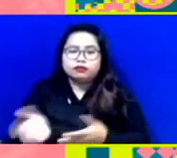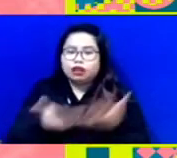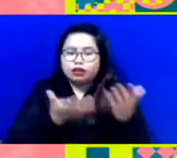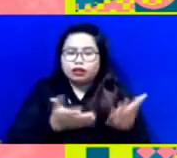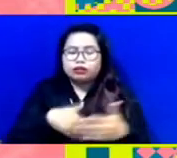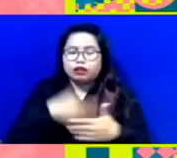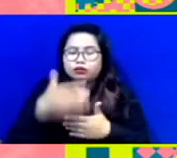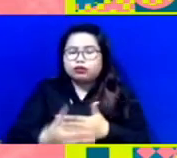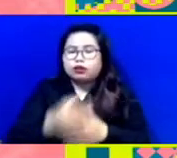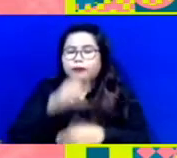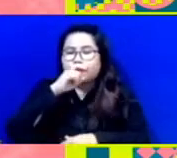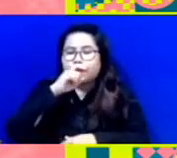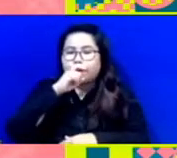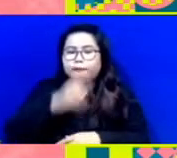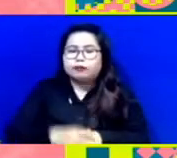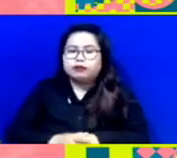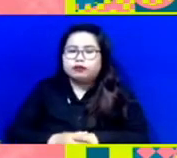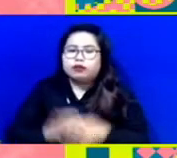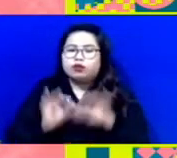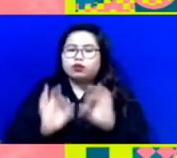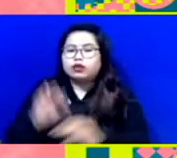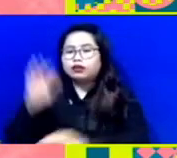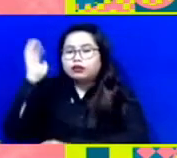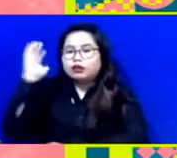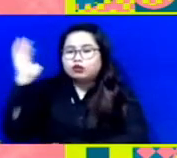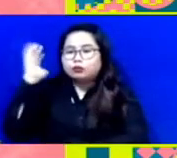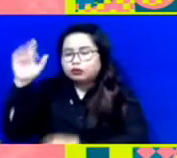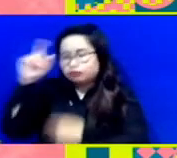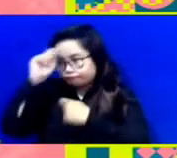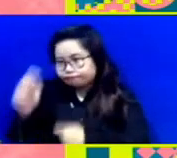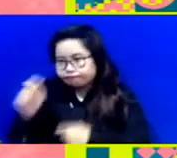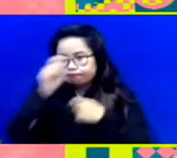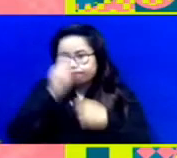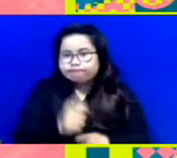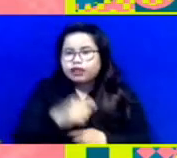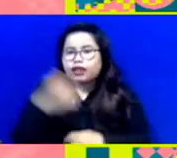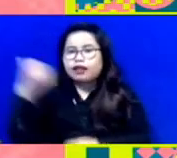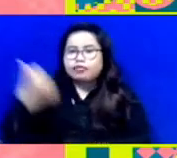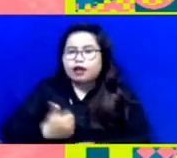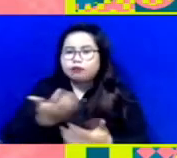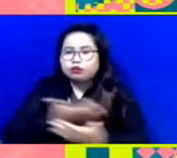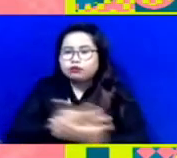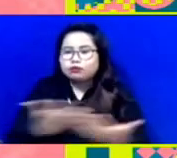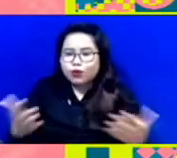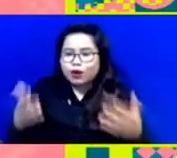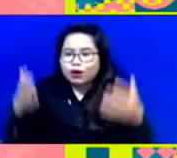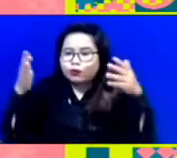Distinguished speaker and guest, especially my dear friend Alisa Wahid.